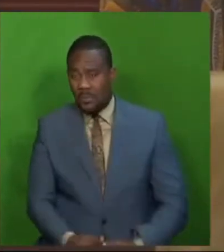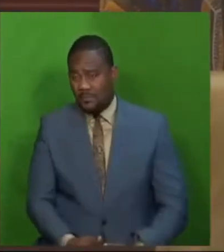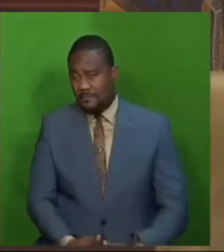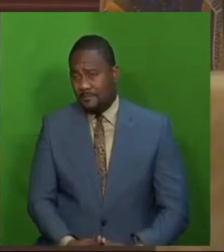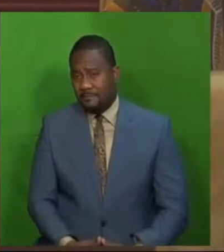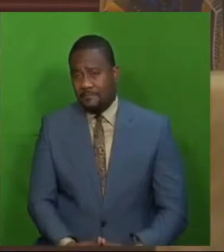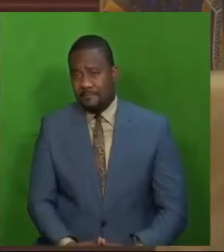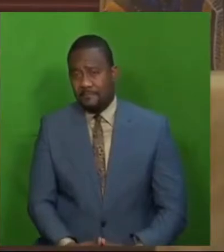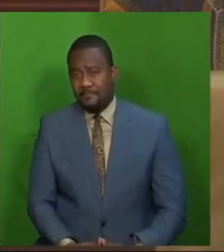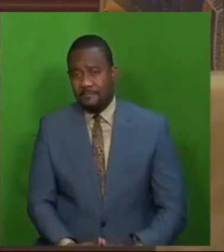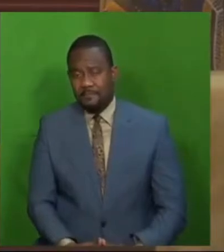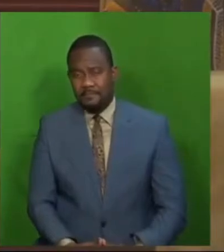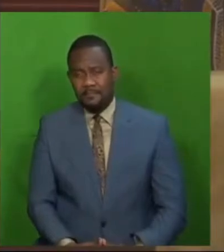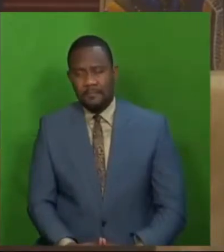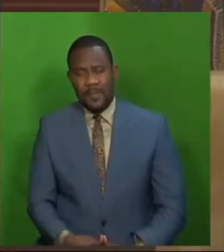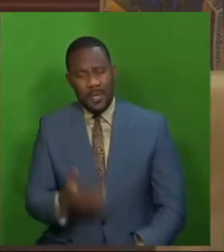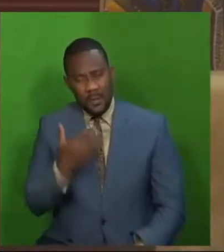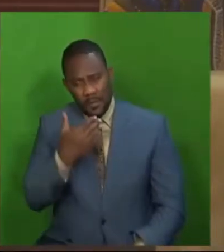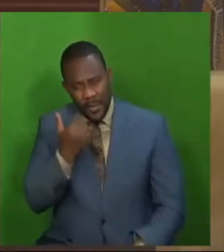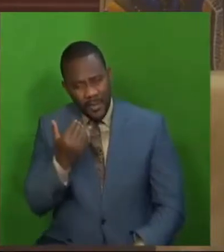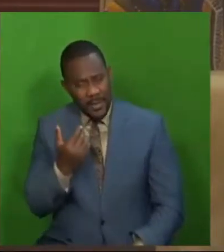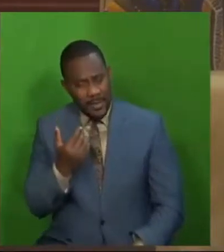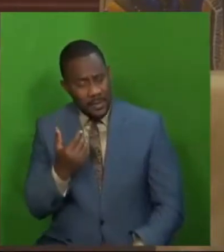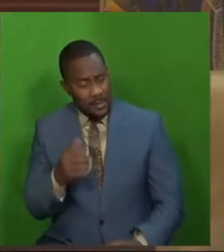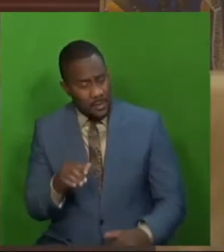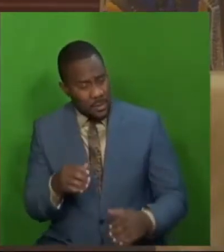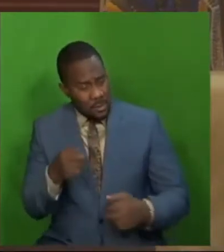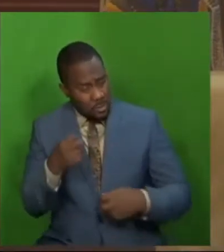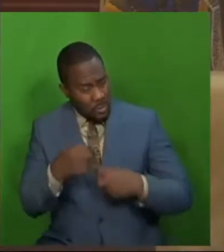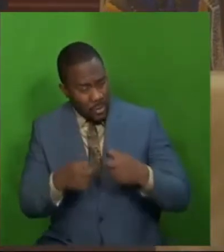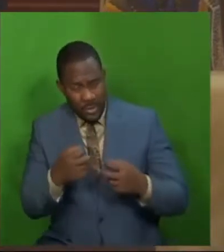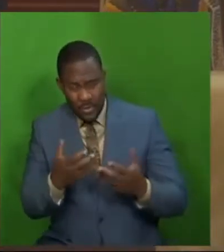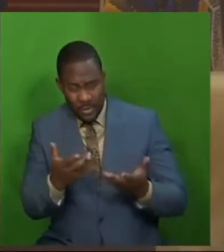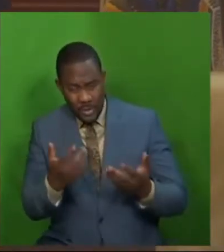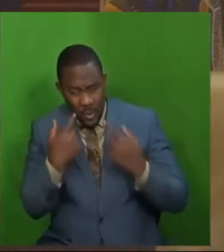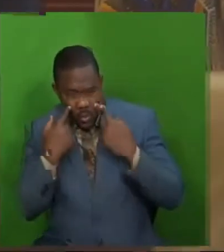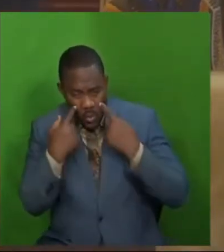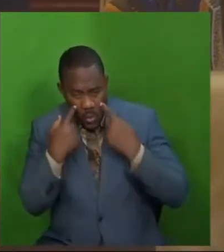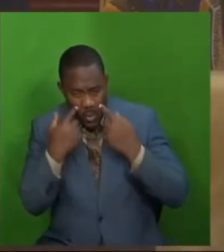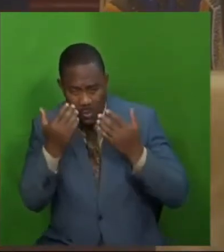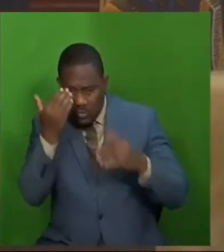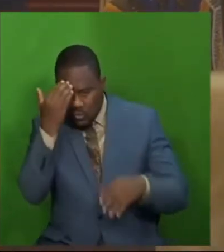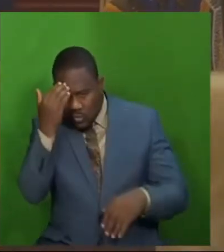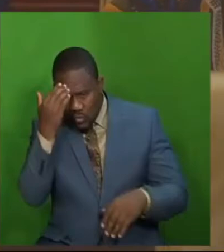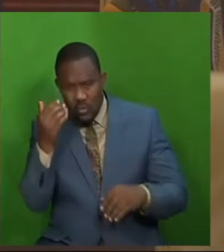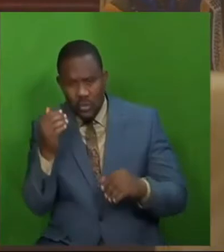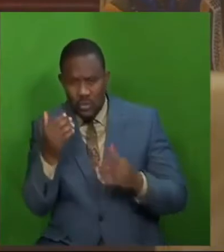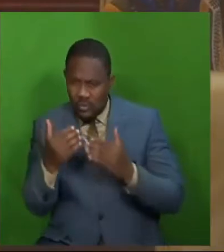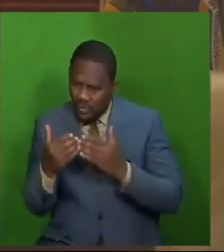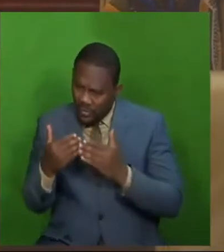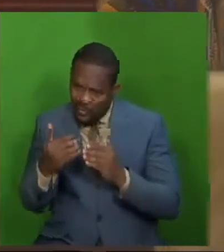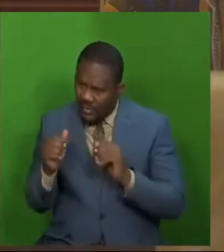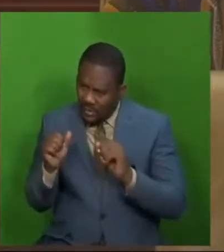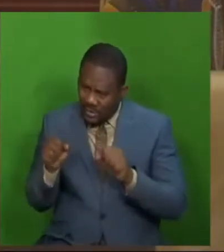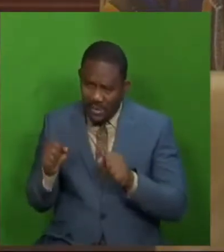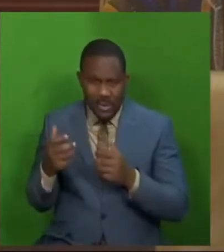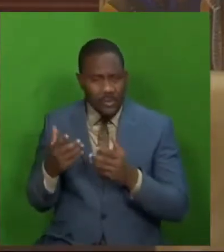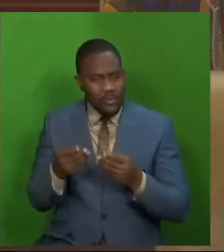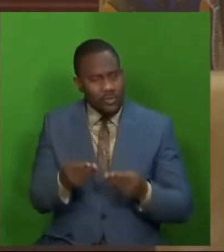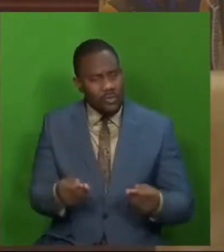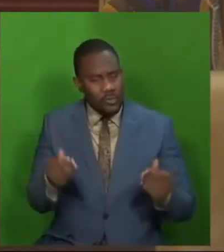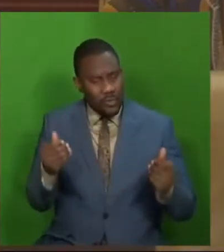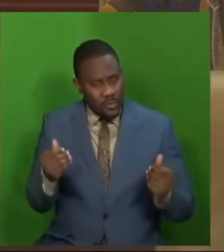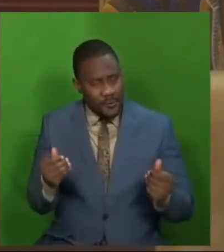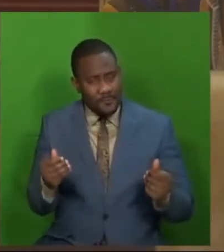of your nation. Understanding the challenge is enough to enable you prefer solutions to address